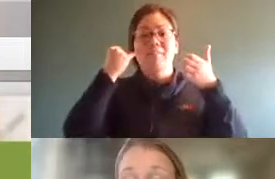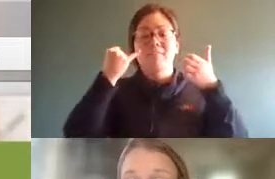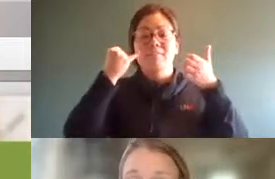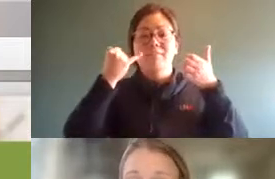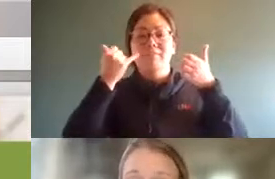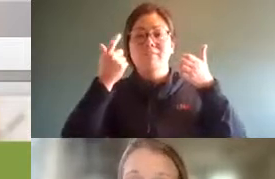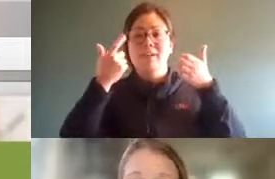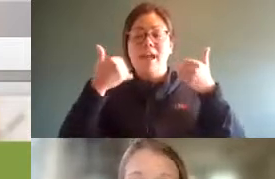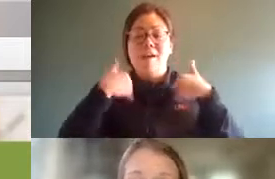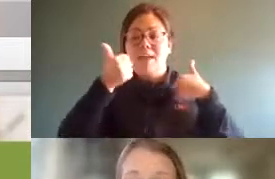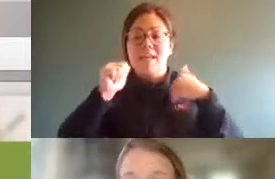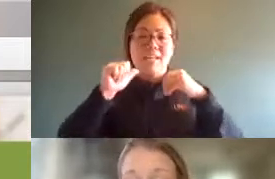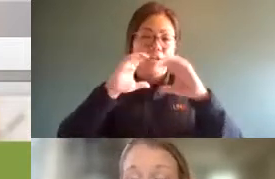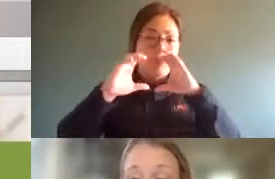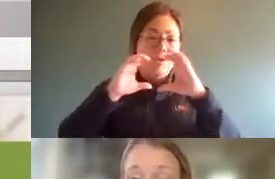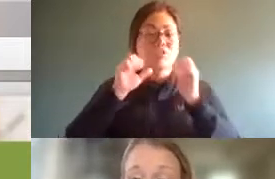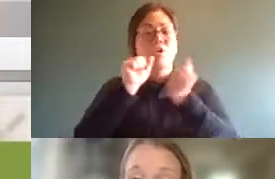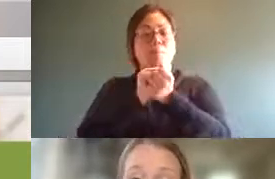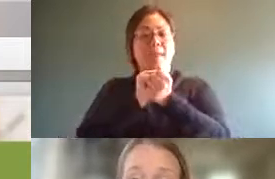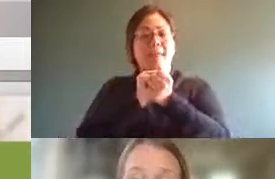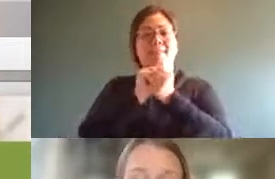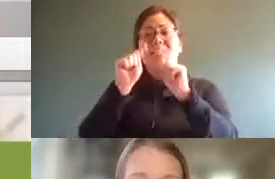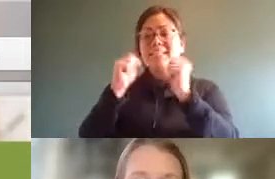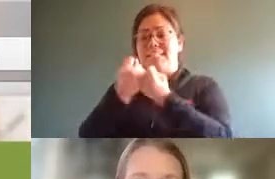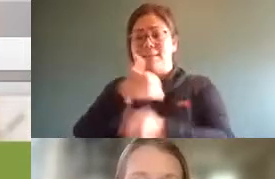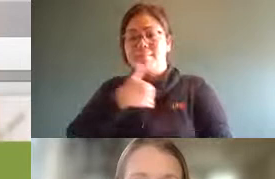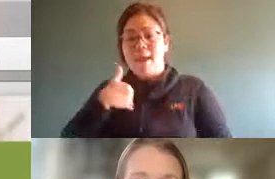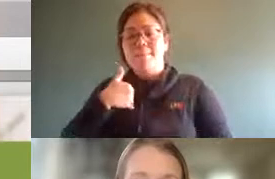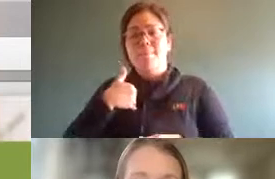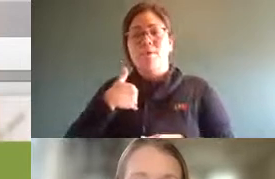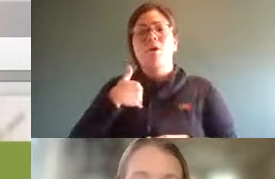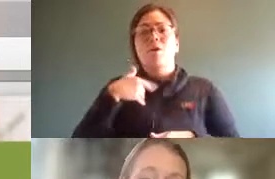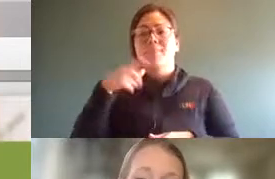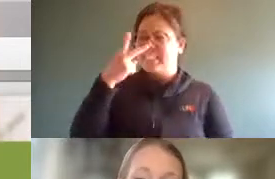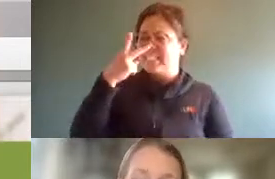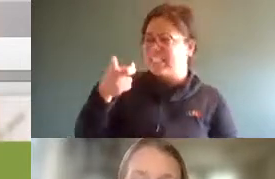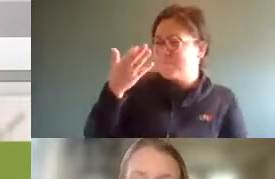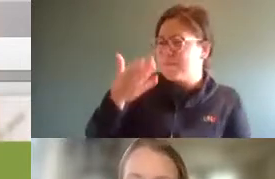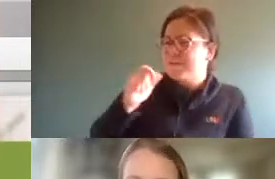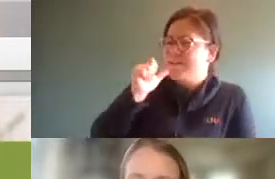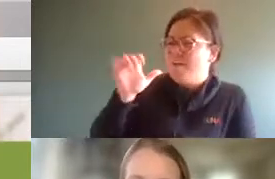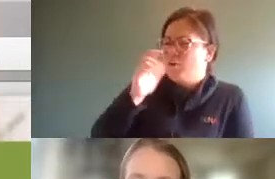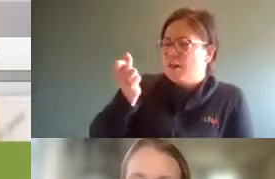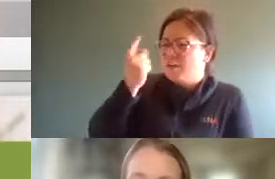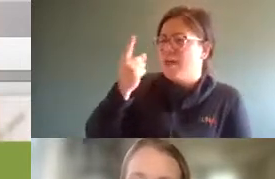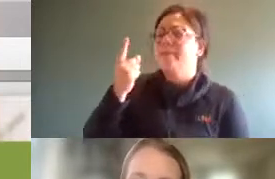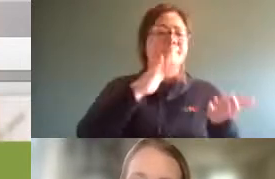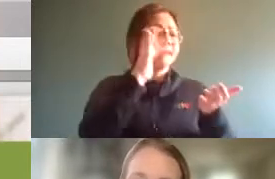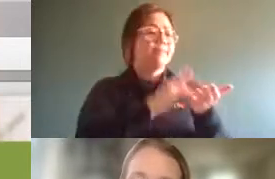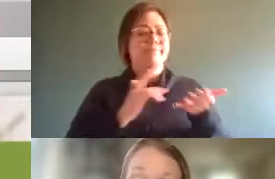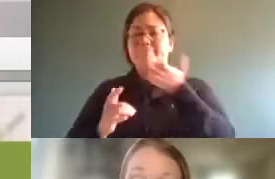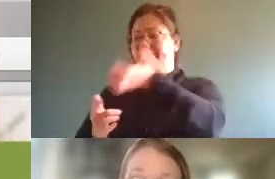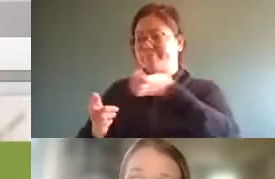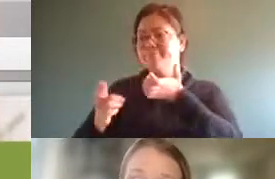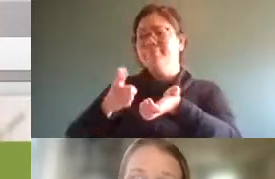are communicating with a team member, they can see that that team member isn't quite understanding what